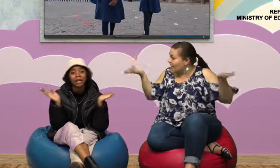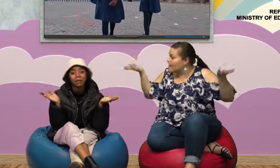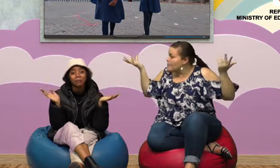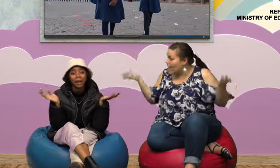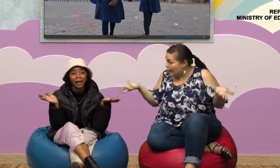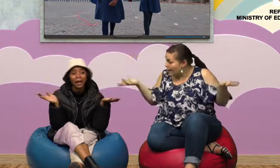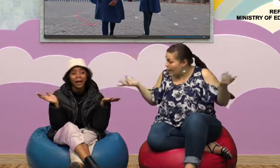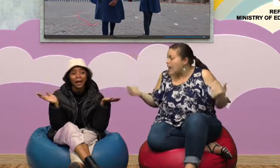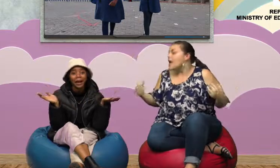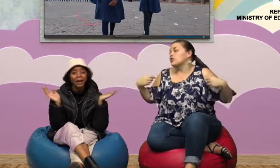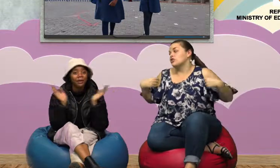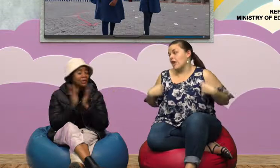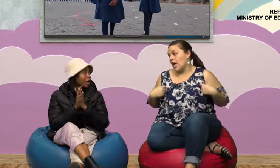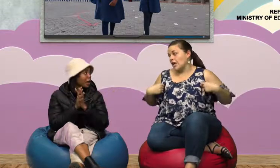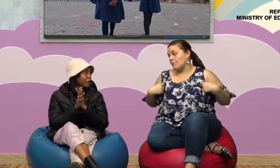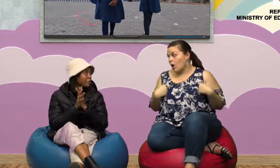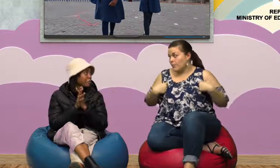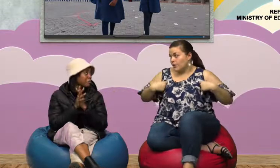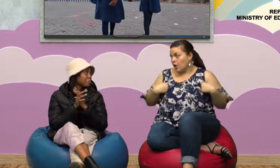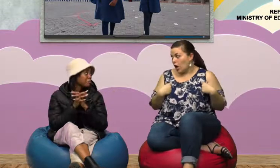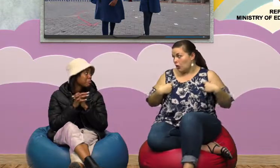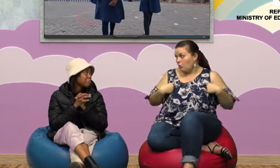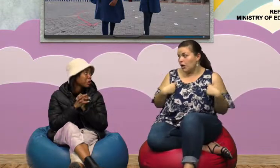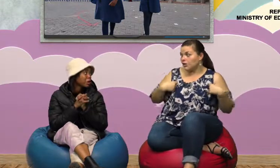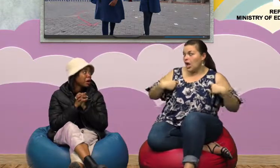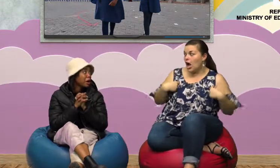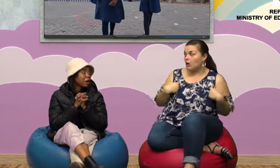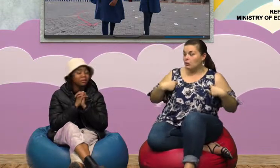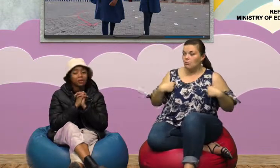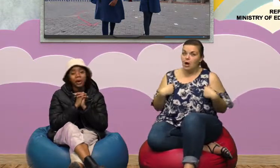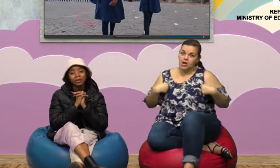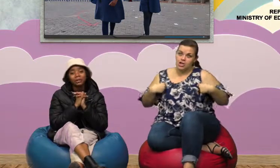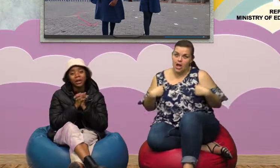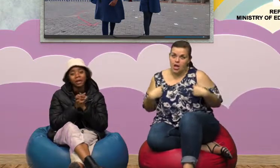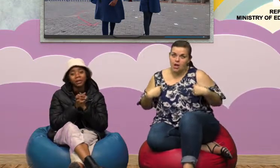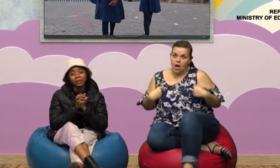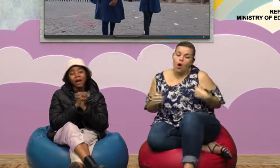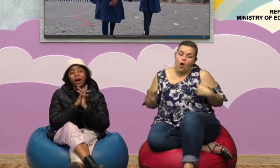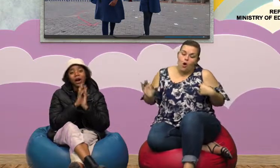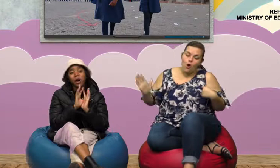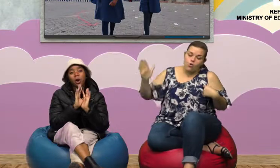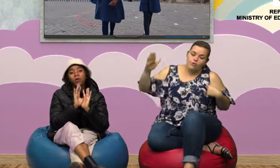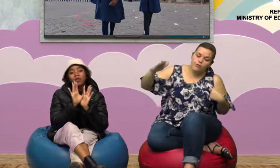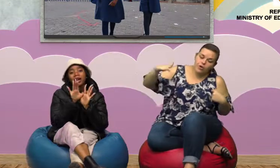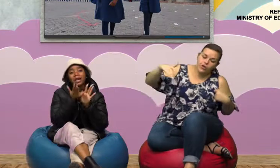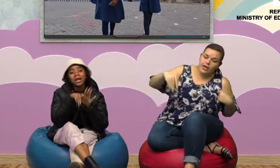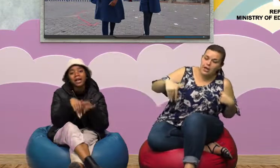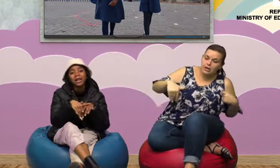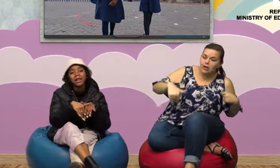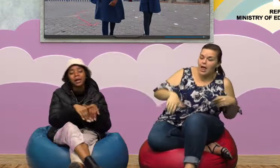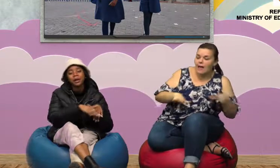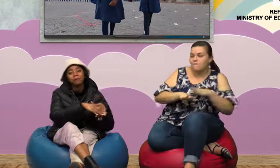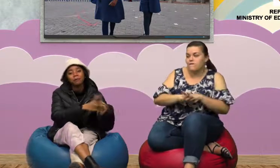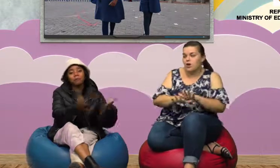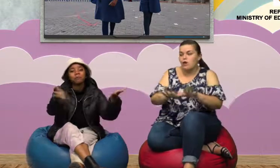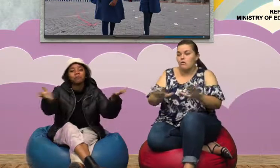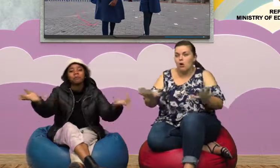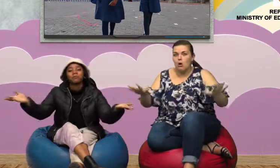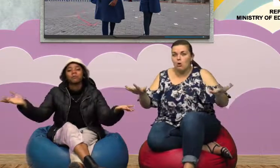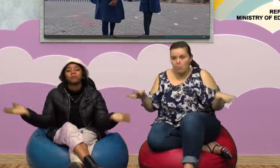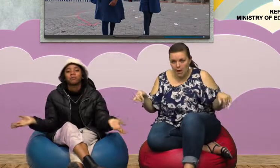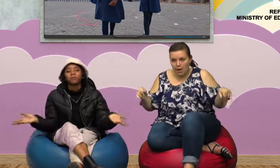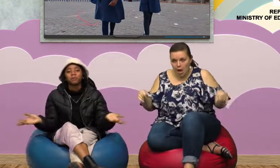ducks came back. Sad mama duck went out one day over the hill and